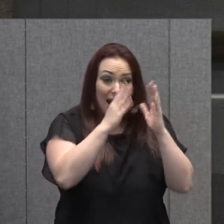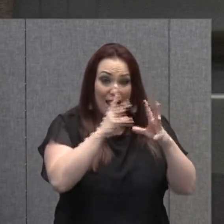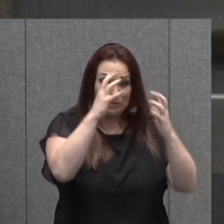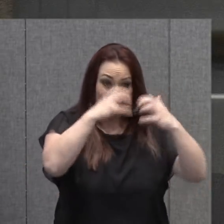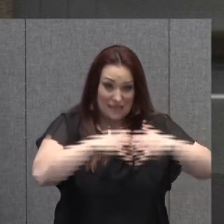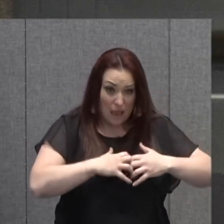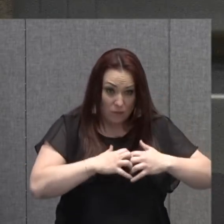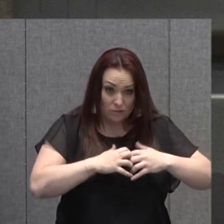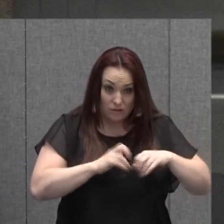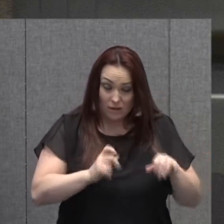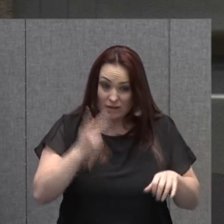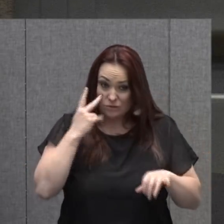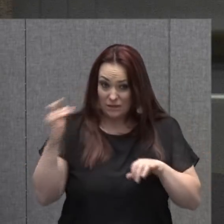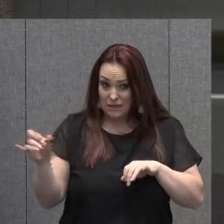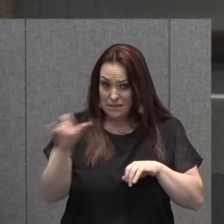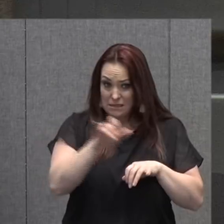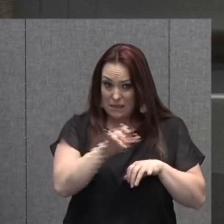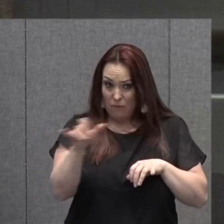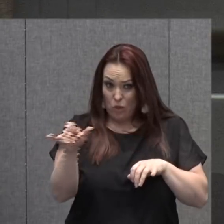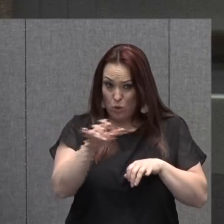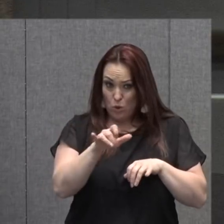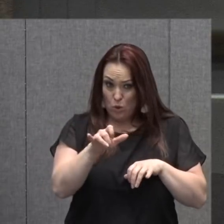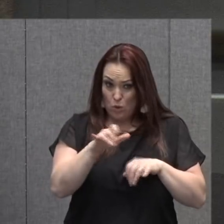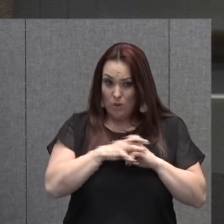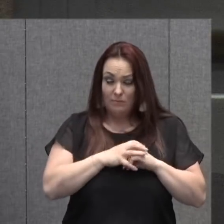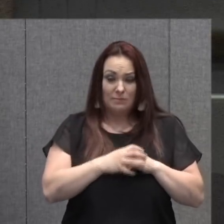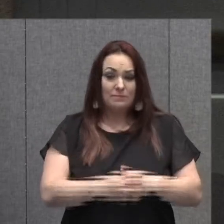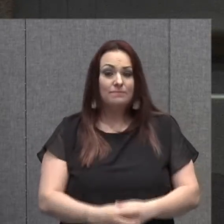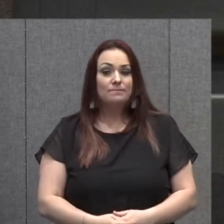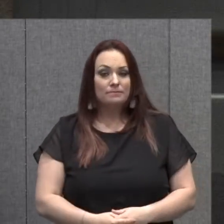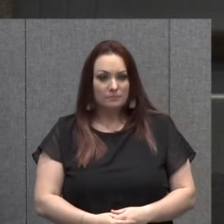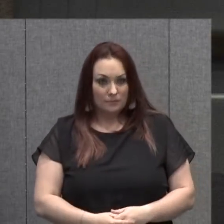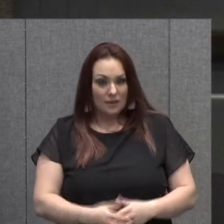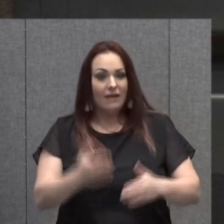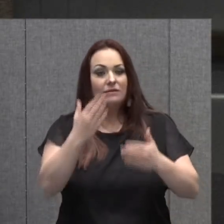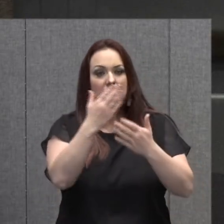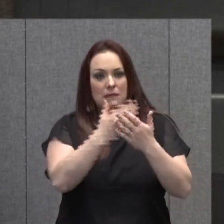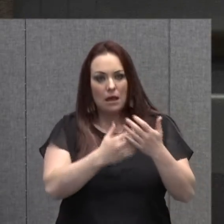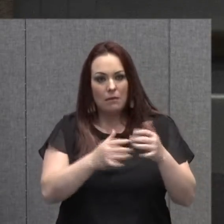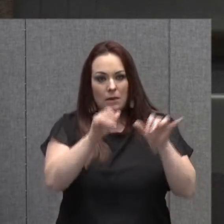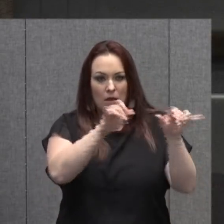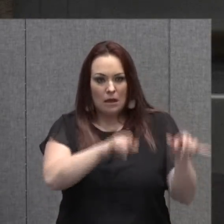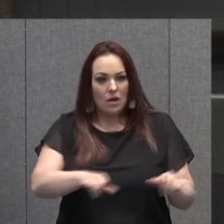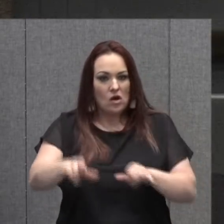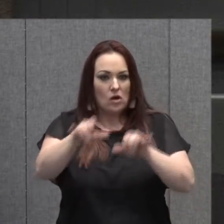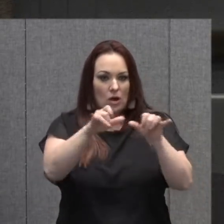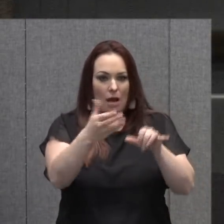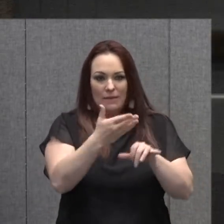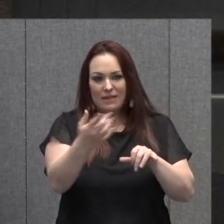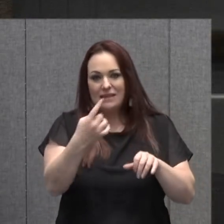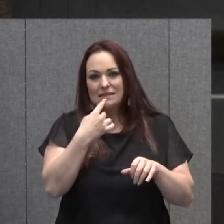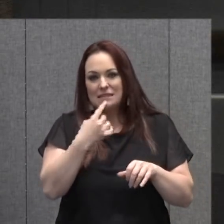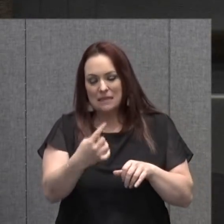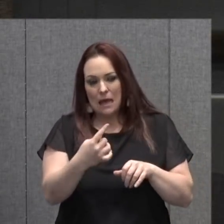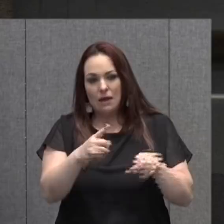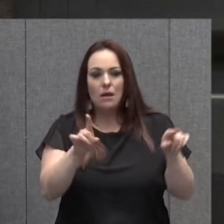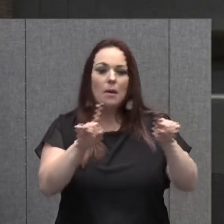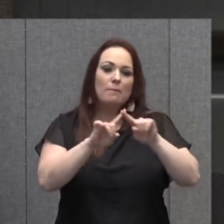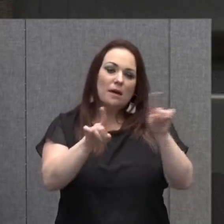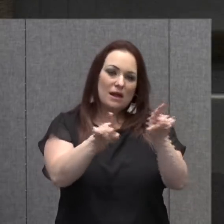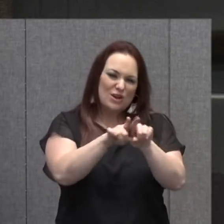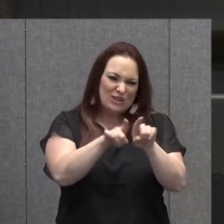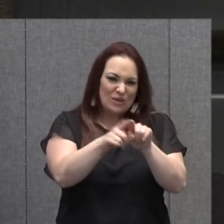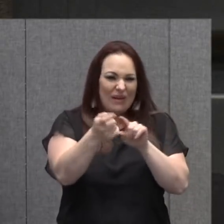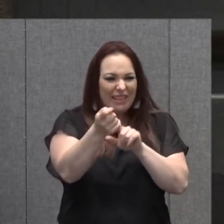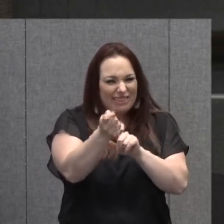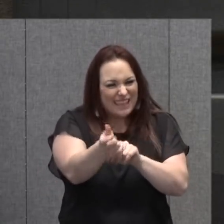already to this story from The Three Little Pig? We have some very common things said, but also a little bit